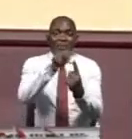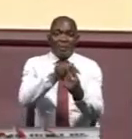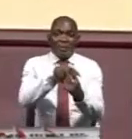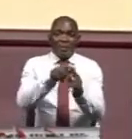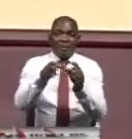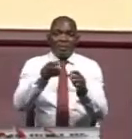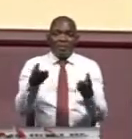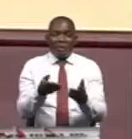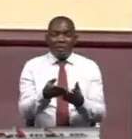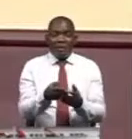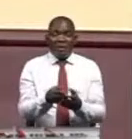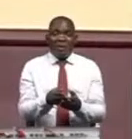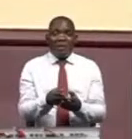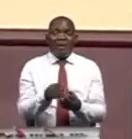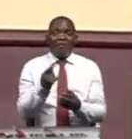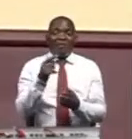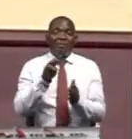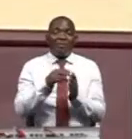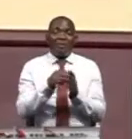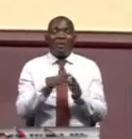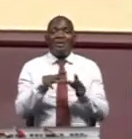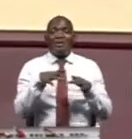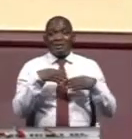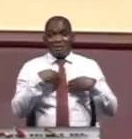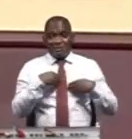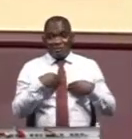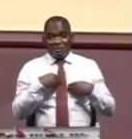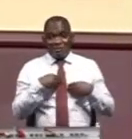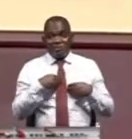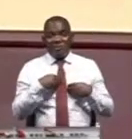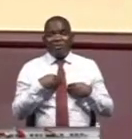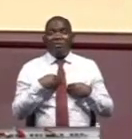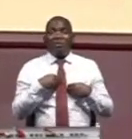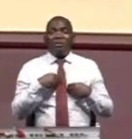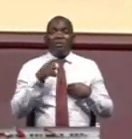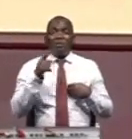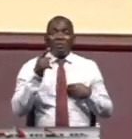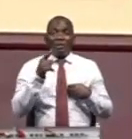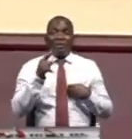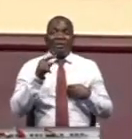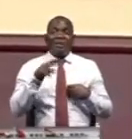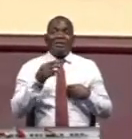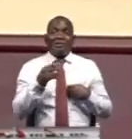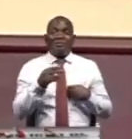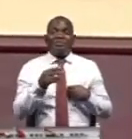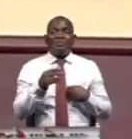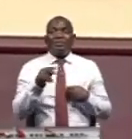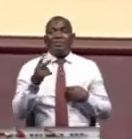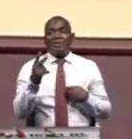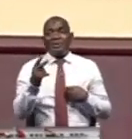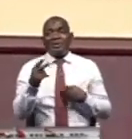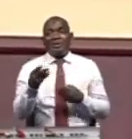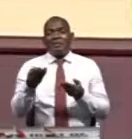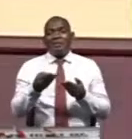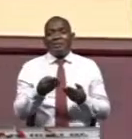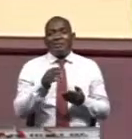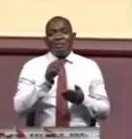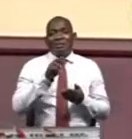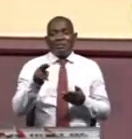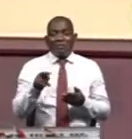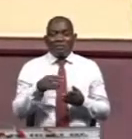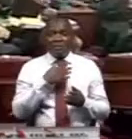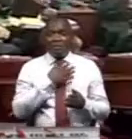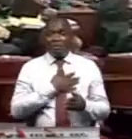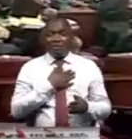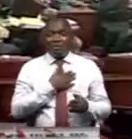and admitted to the correctness of the second summary sheet for Eastern Region. My Lord,